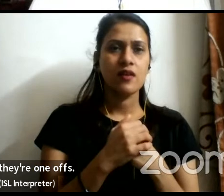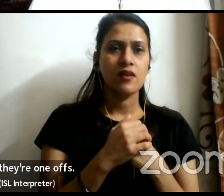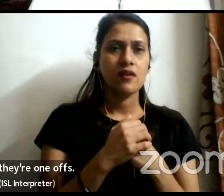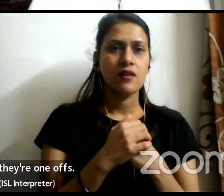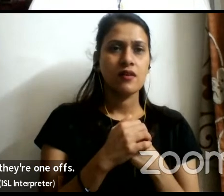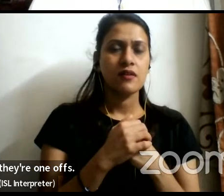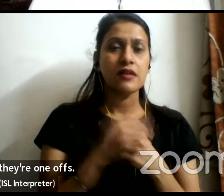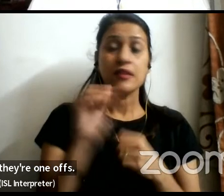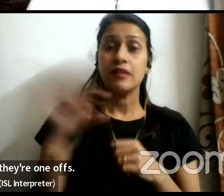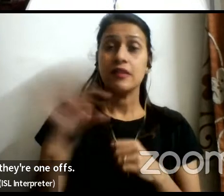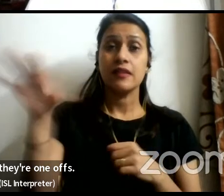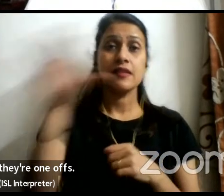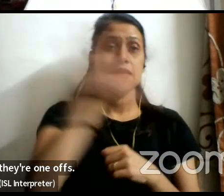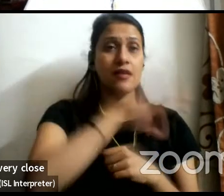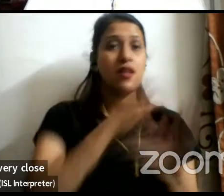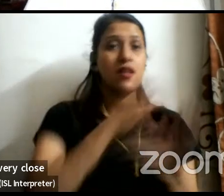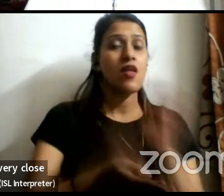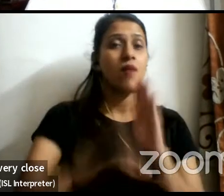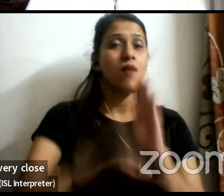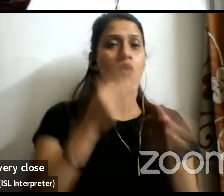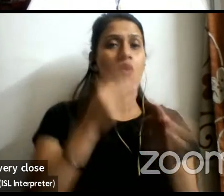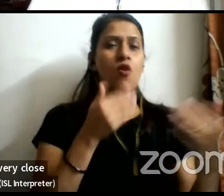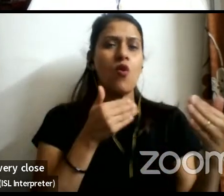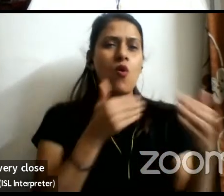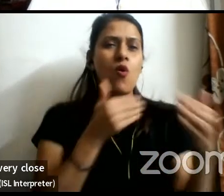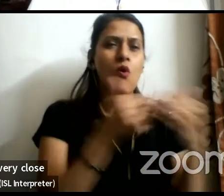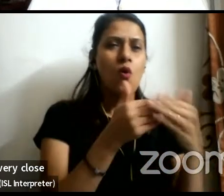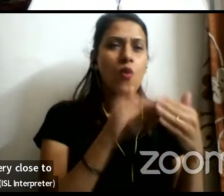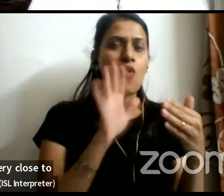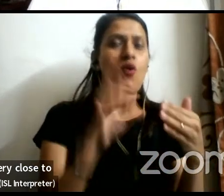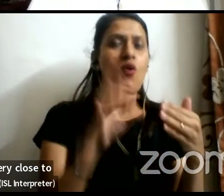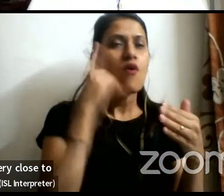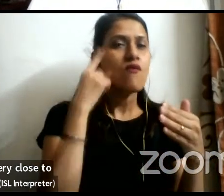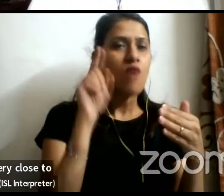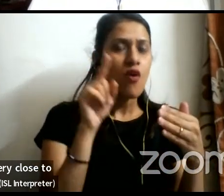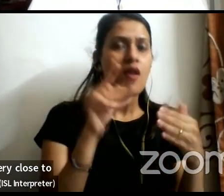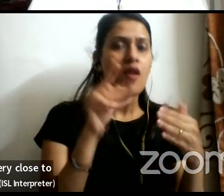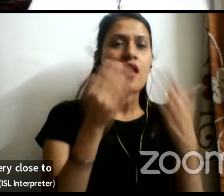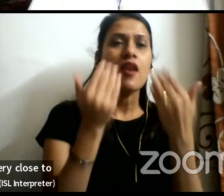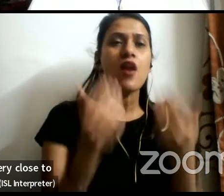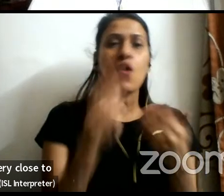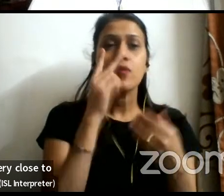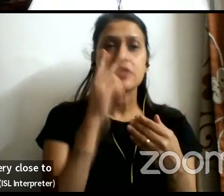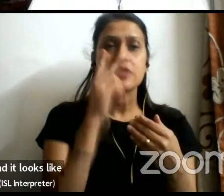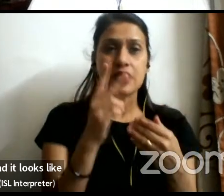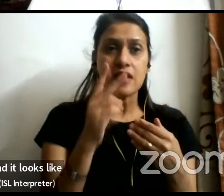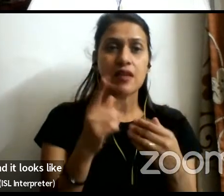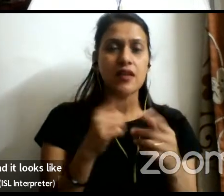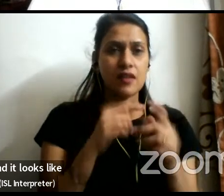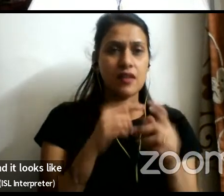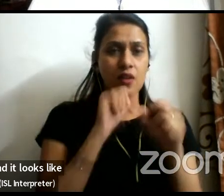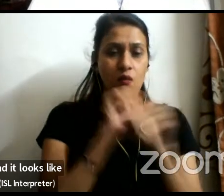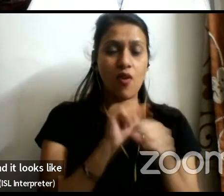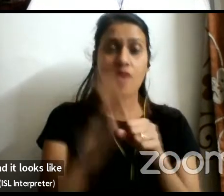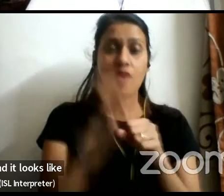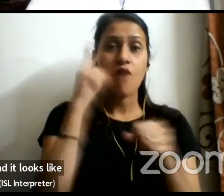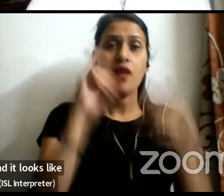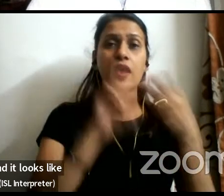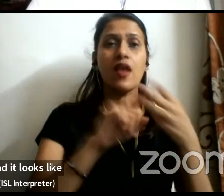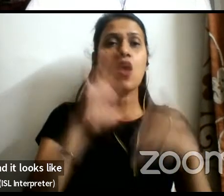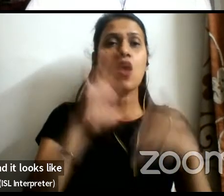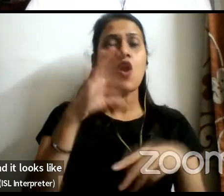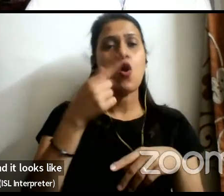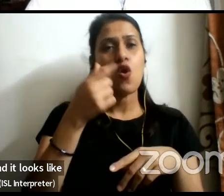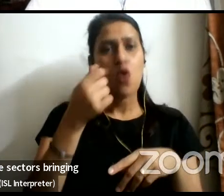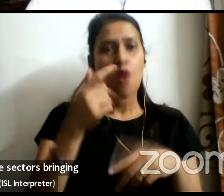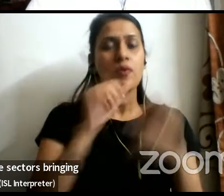these countries are very close to international commerce for now, and it looks like they're fostering their own e-commerce sectors, bringing